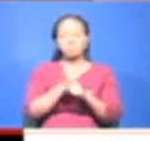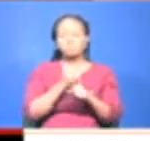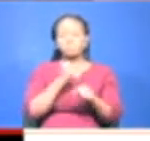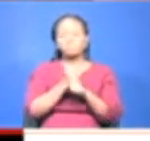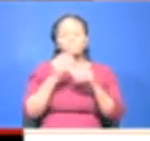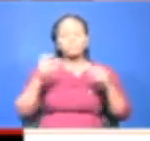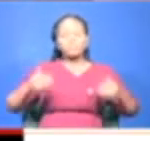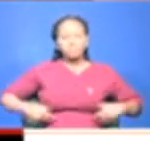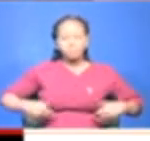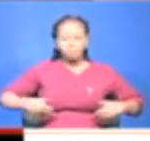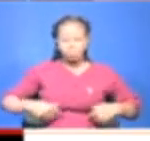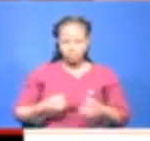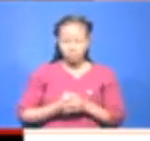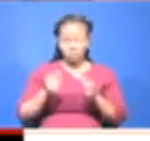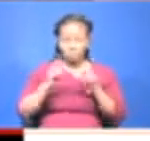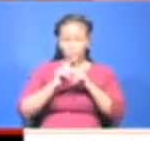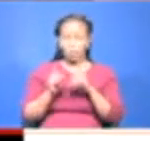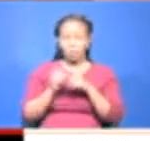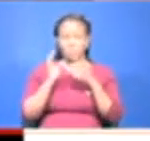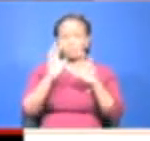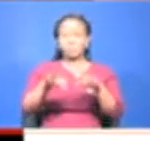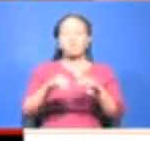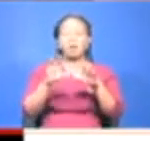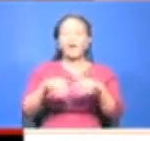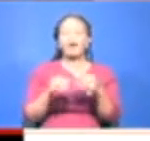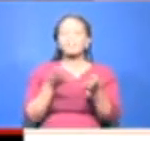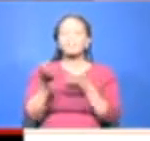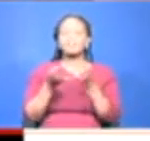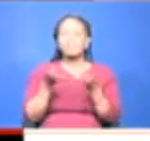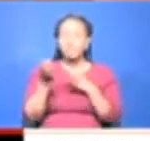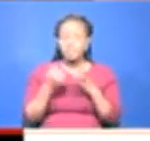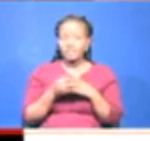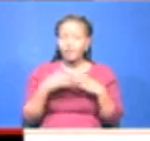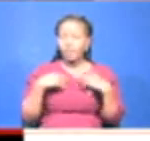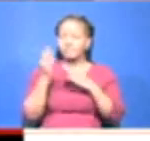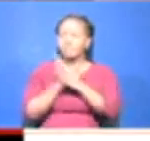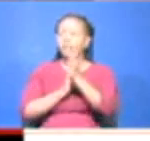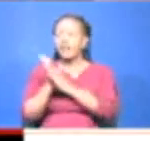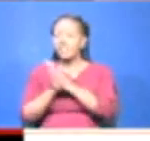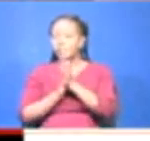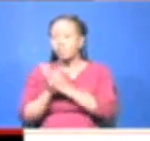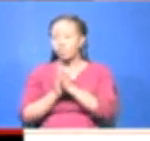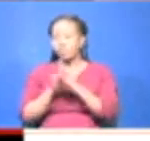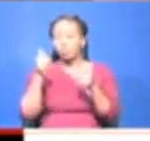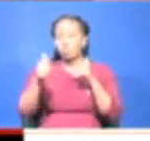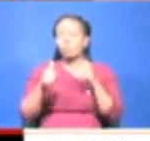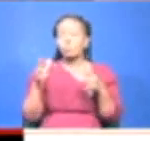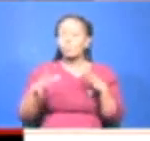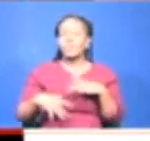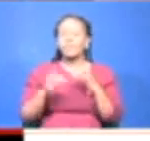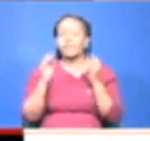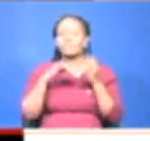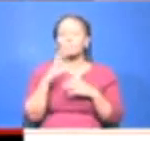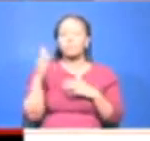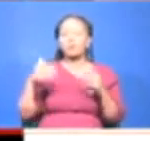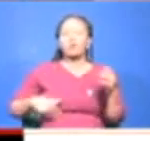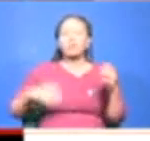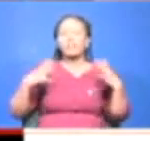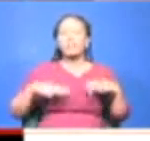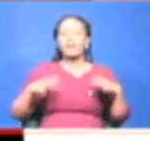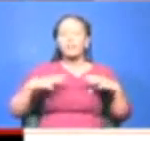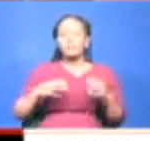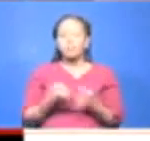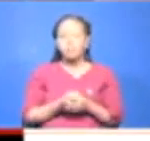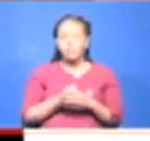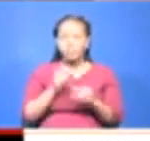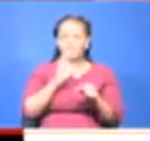see agribusiness as an aspirational, positive step that can attract young people. Today, young people don't necessarily